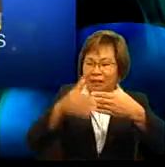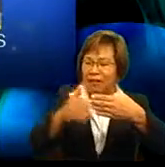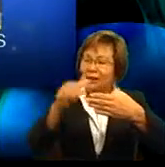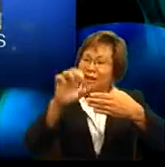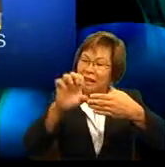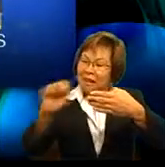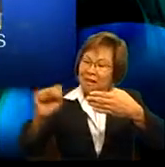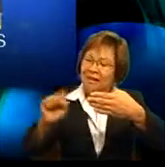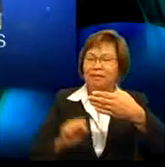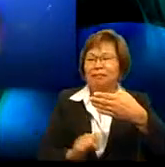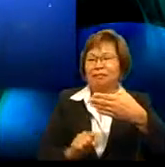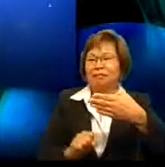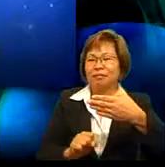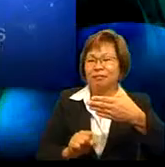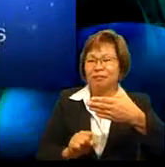brushes,